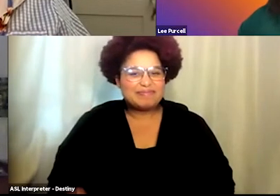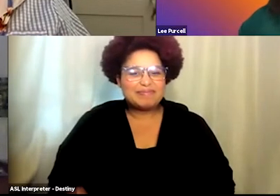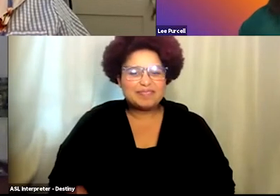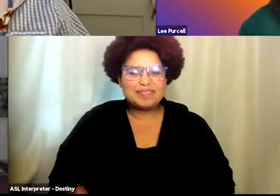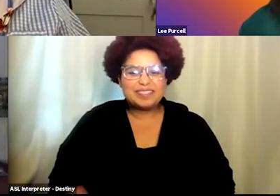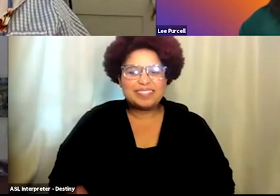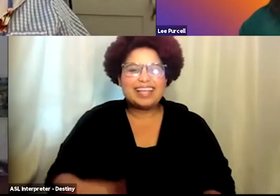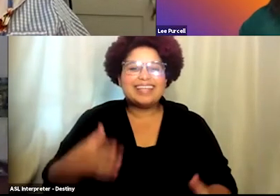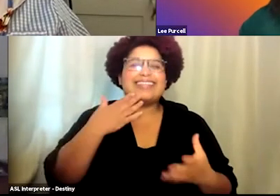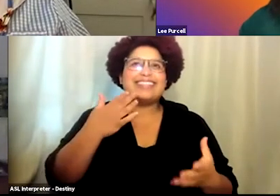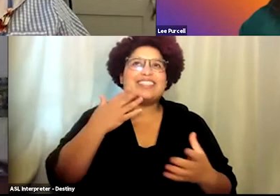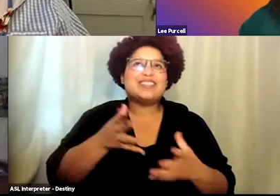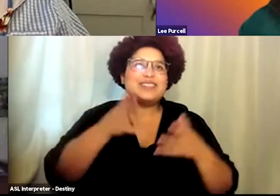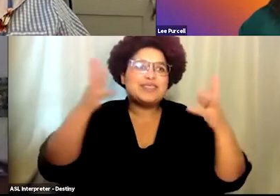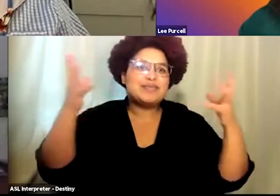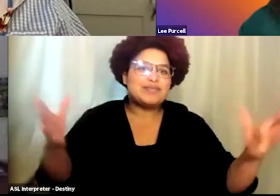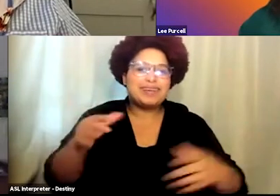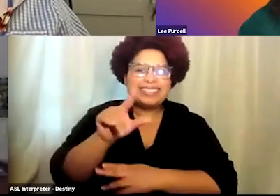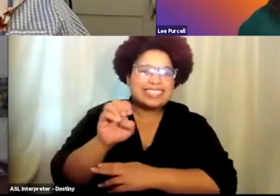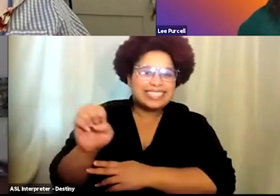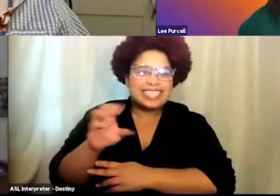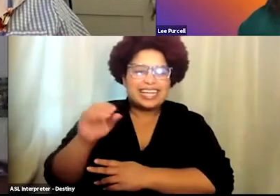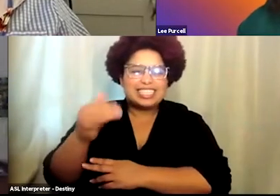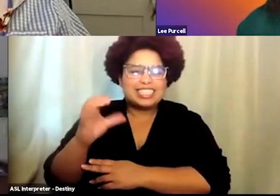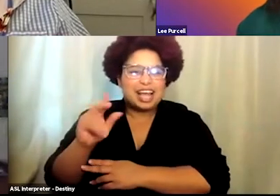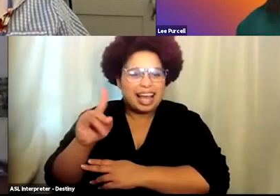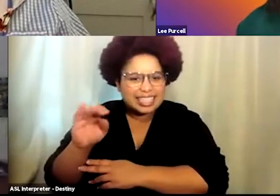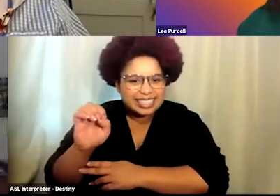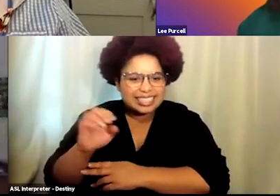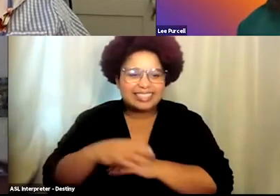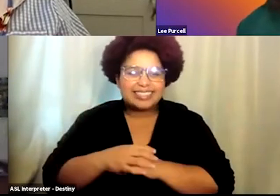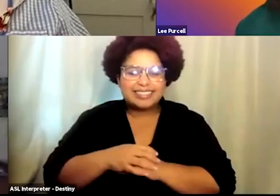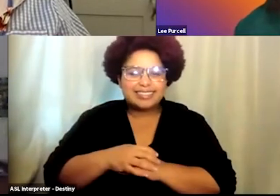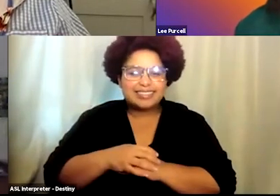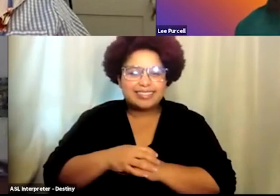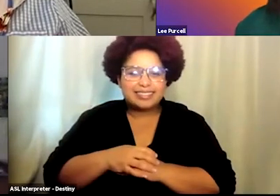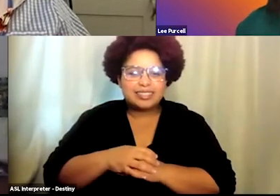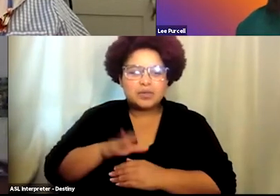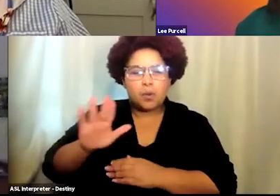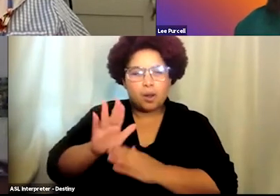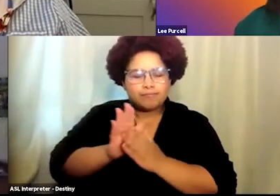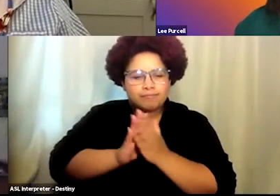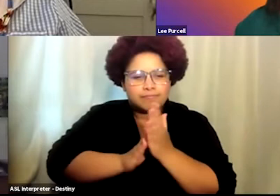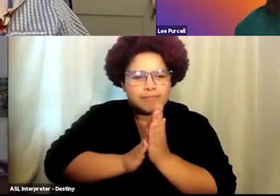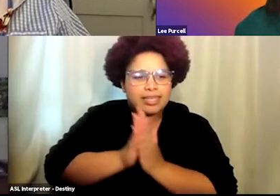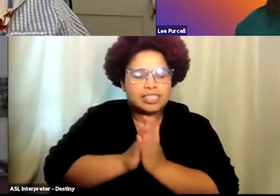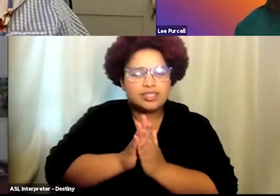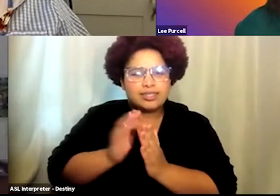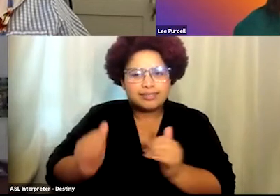Thank you so much, Lee, and thank you, Jackie. You know, your passionate